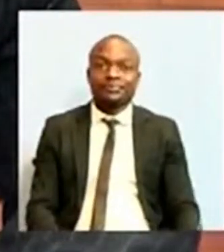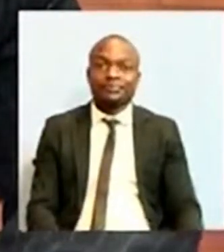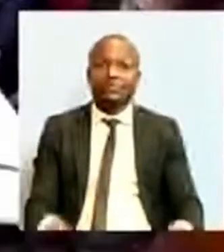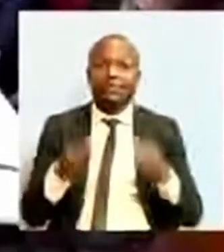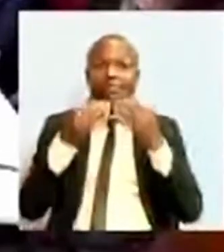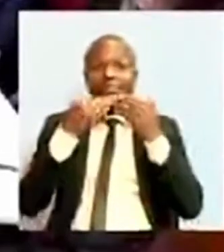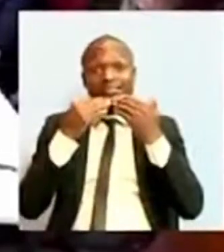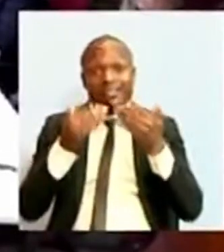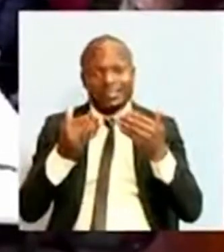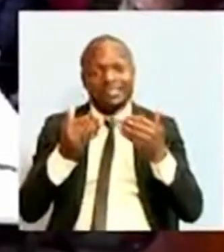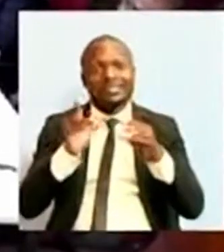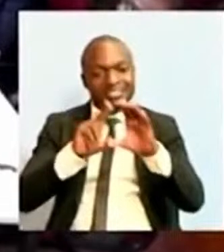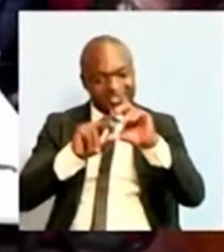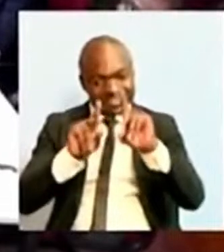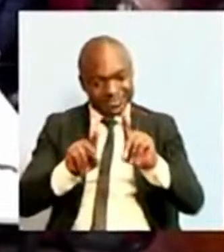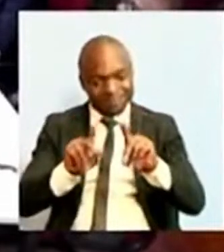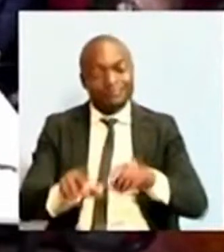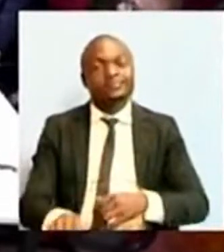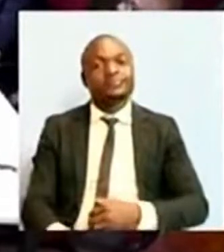Thank you so much, Chair.